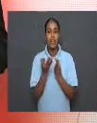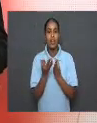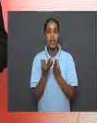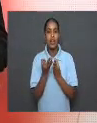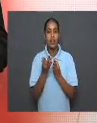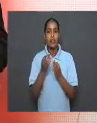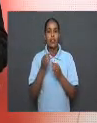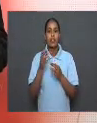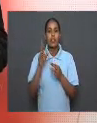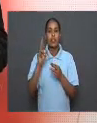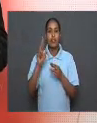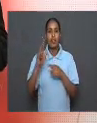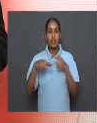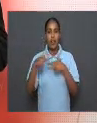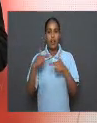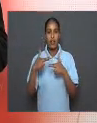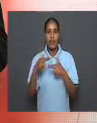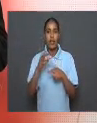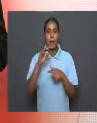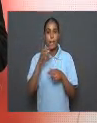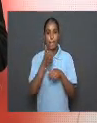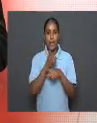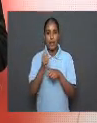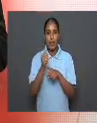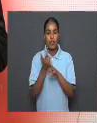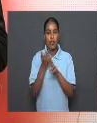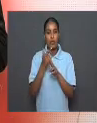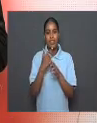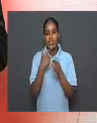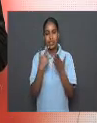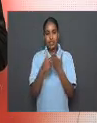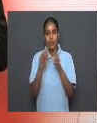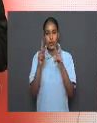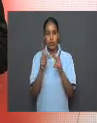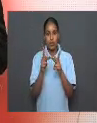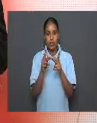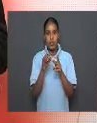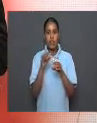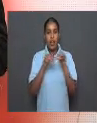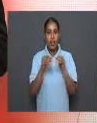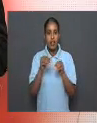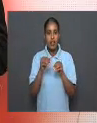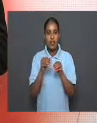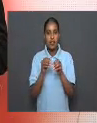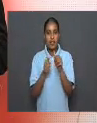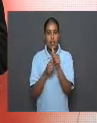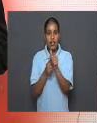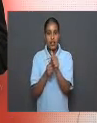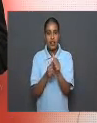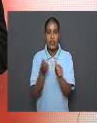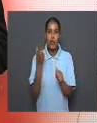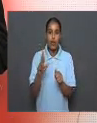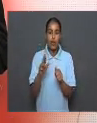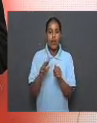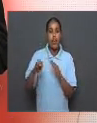the reactivity of a metal from its position in the activity series, or